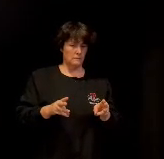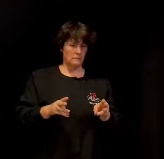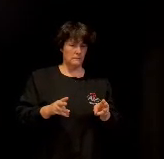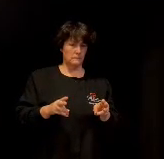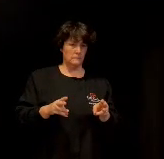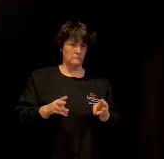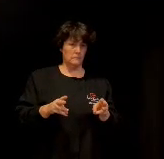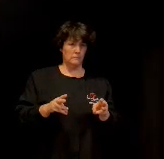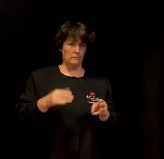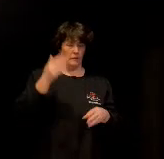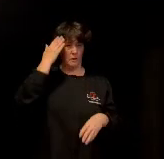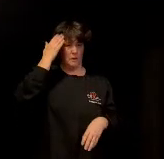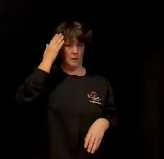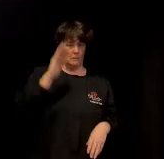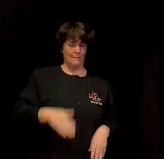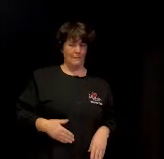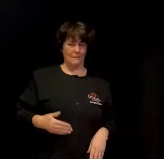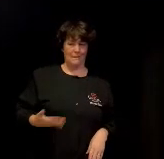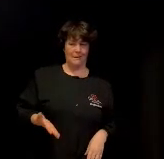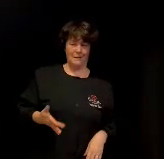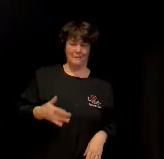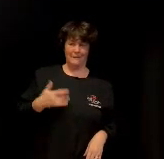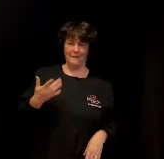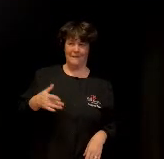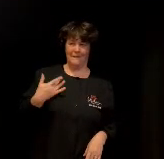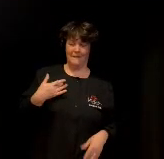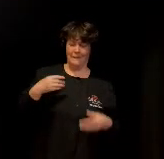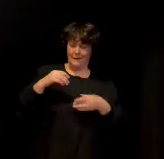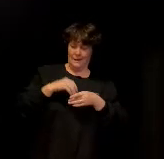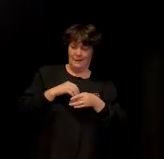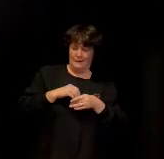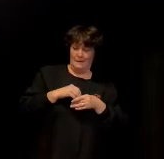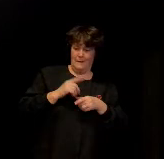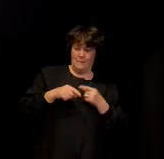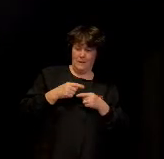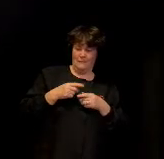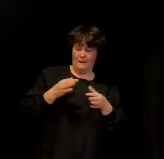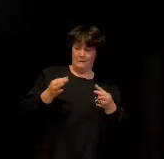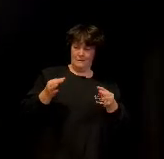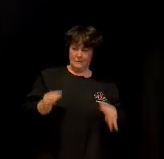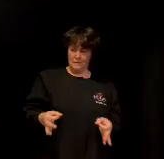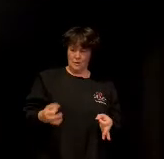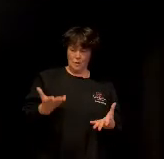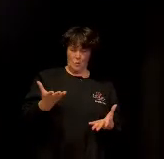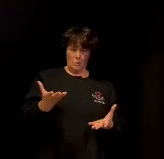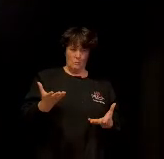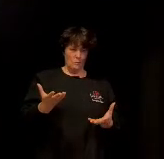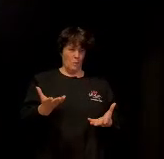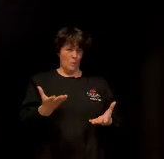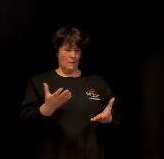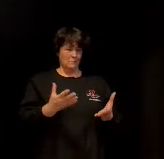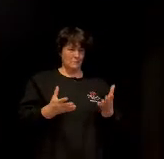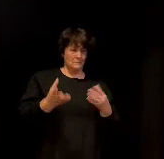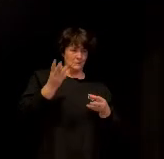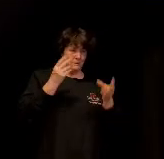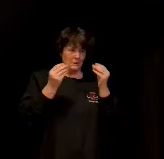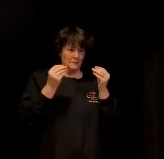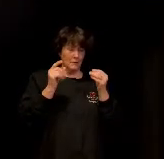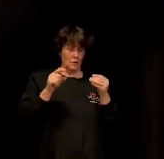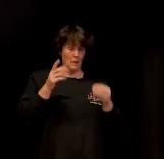You know that upset, chaotic feeling you have on the inside of you about that decision you're trying to make? You need to listen to that.